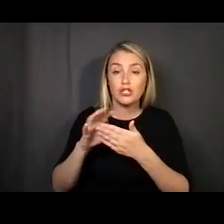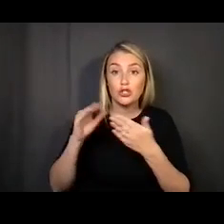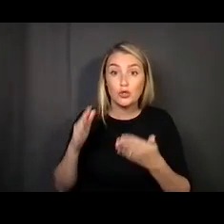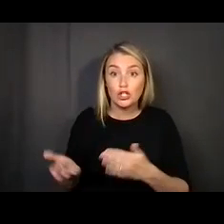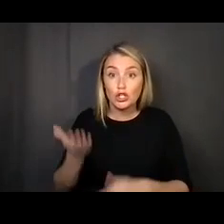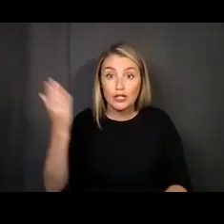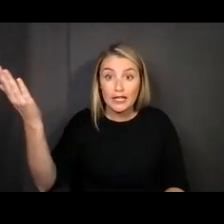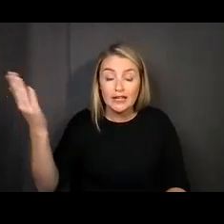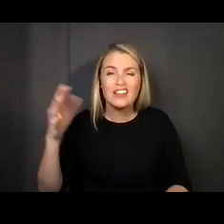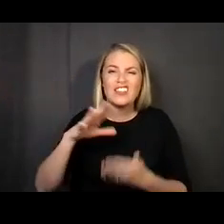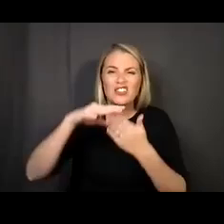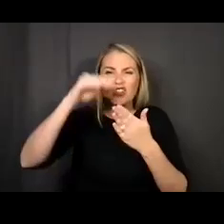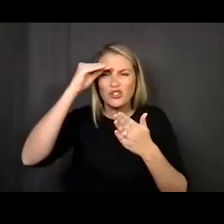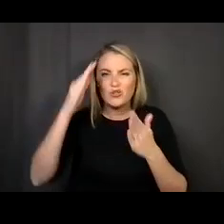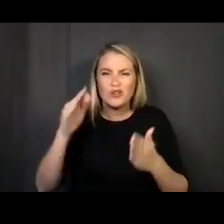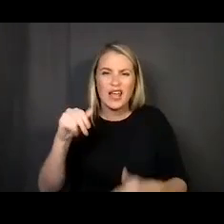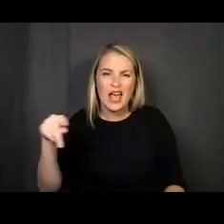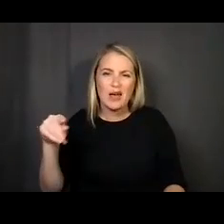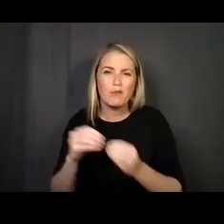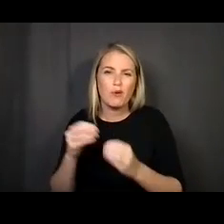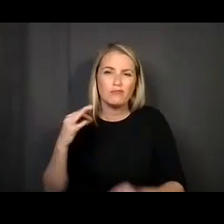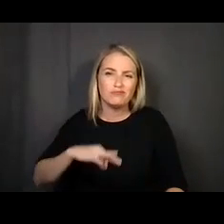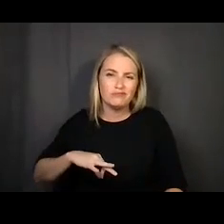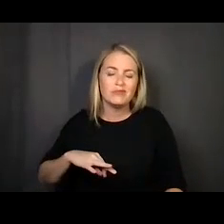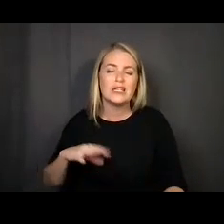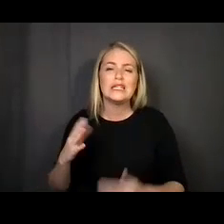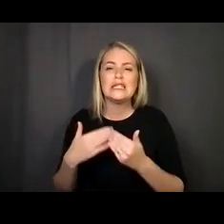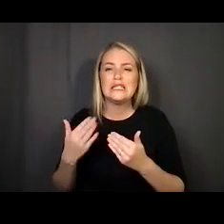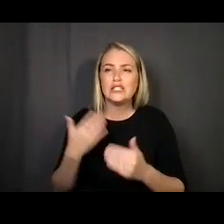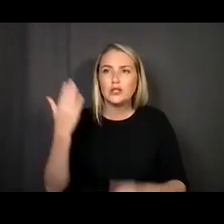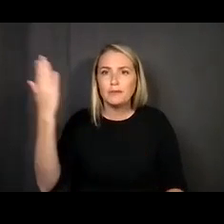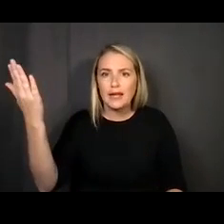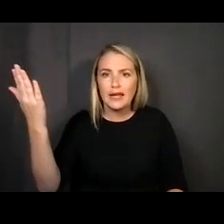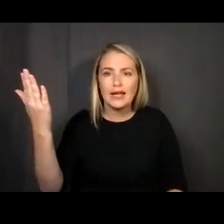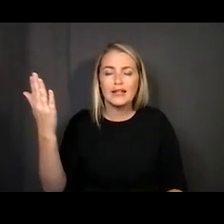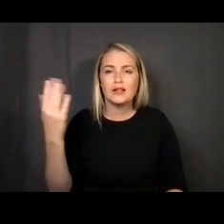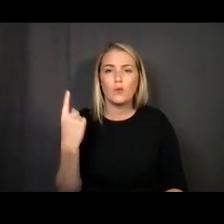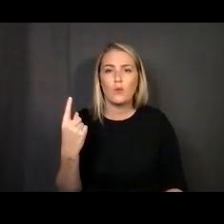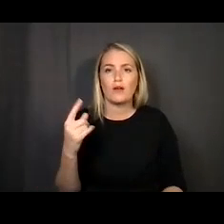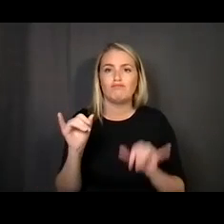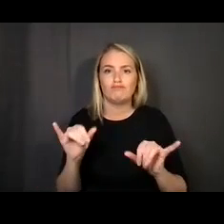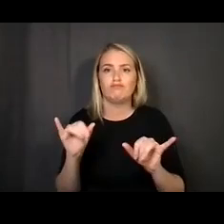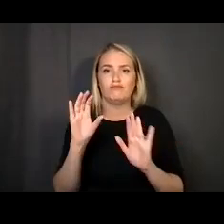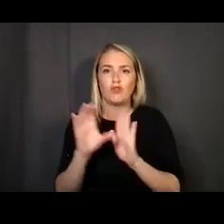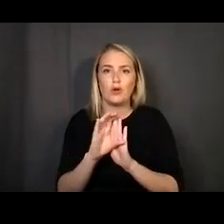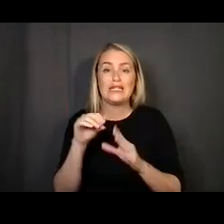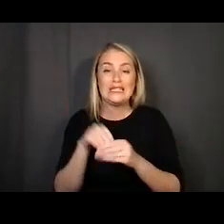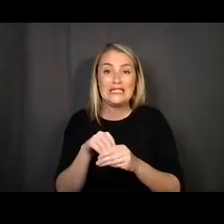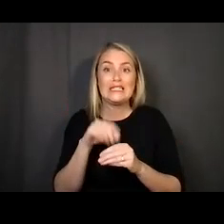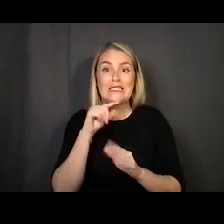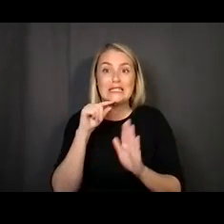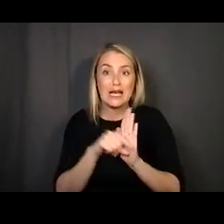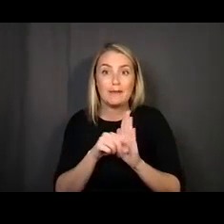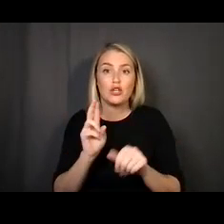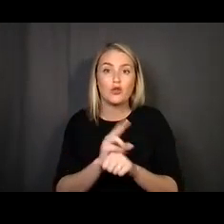student ayudar app is a way que more los niños useful. más It's pequeños really easy entreguen to los submit just a trabajos, still es photo muy into an sencillo assignment using a